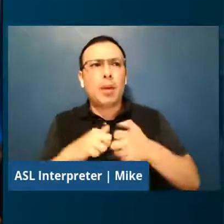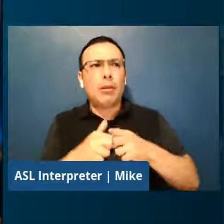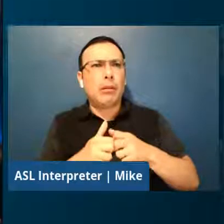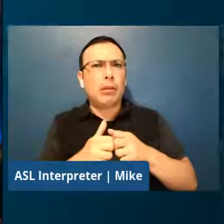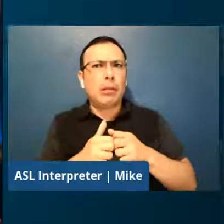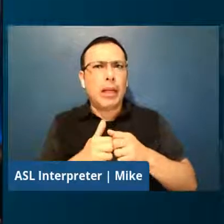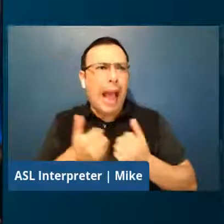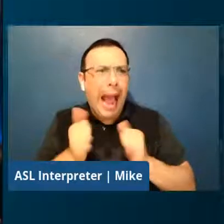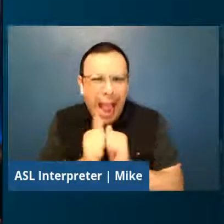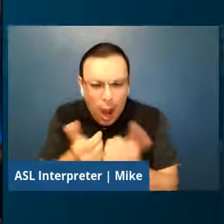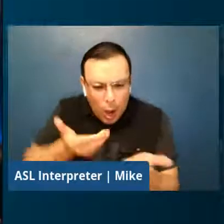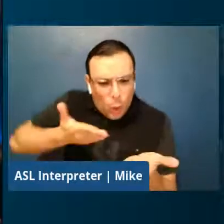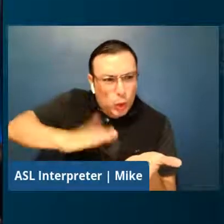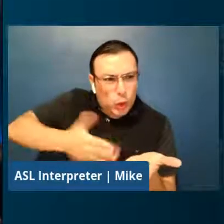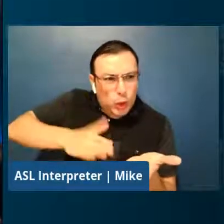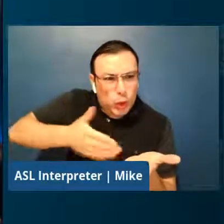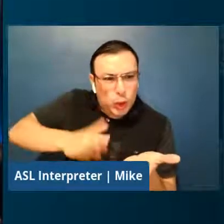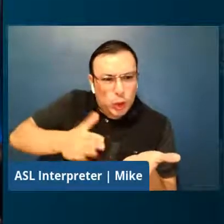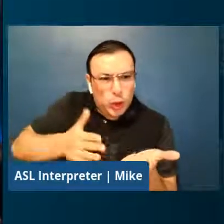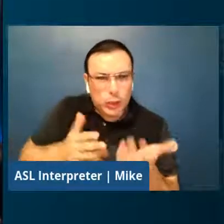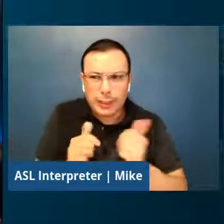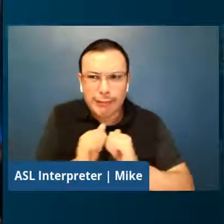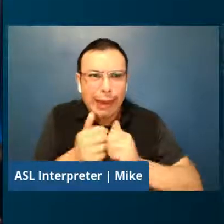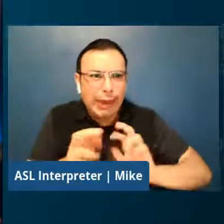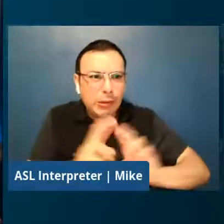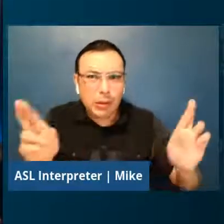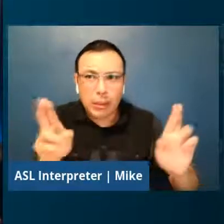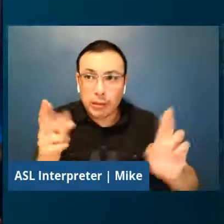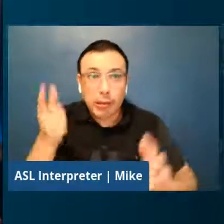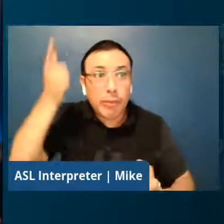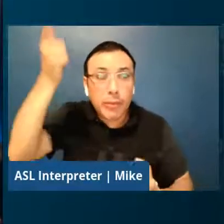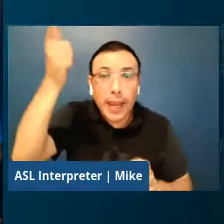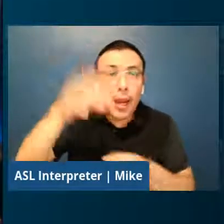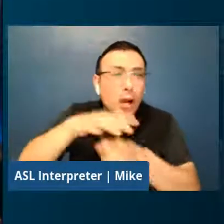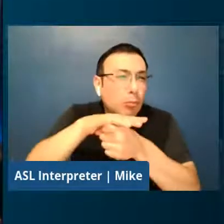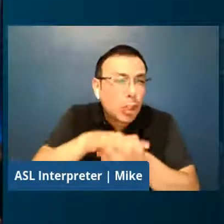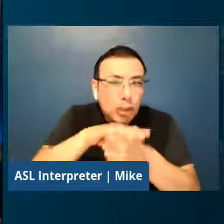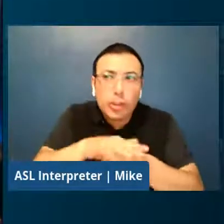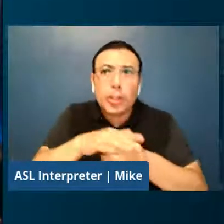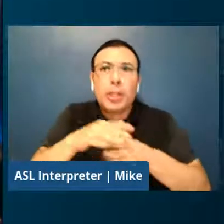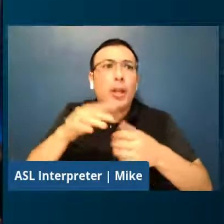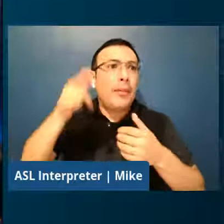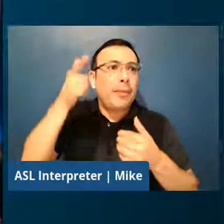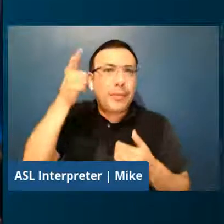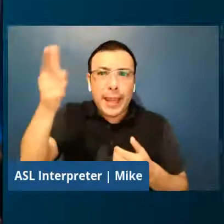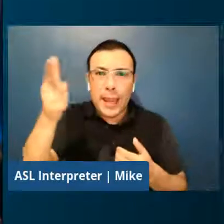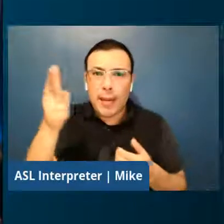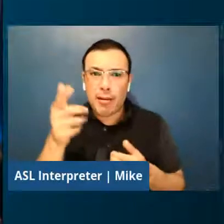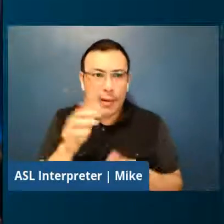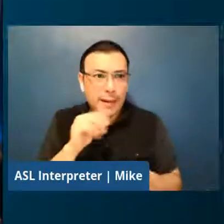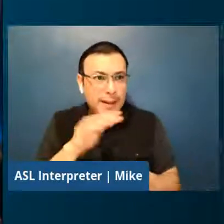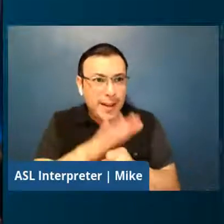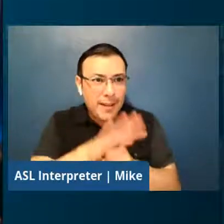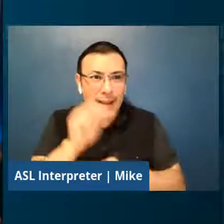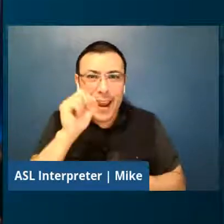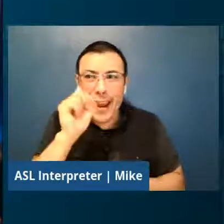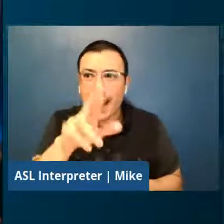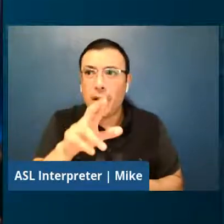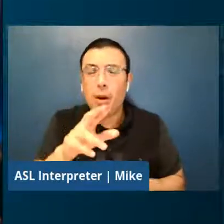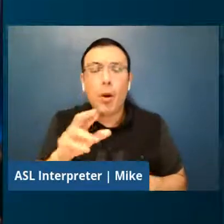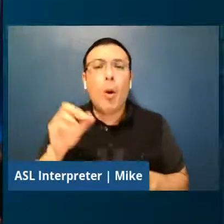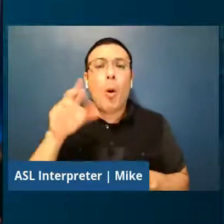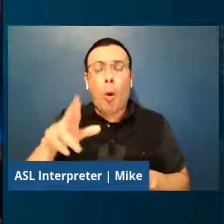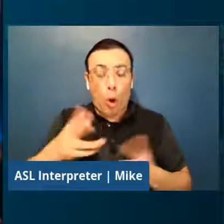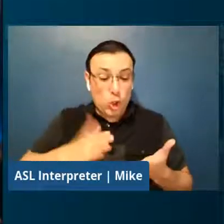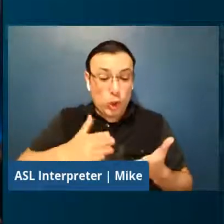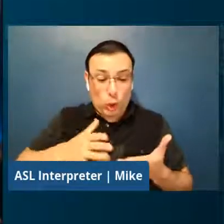or the lack thereof up there, and even things like the subtle vibrations that you would feel inside the capsules. They just had no idea what to expect.